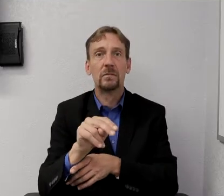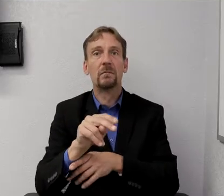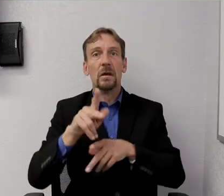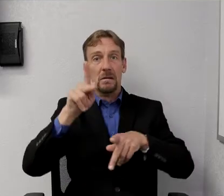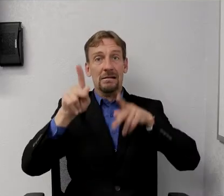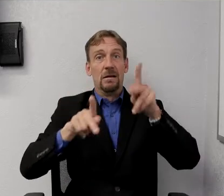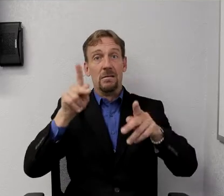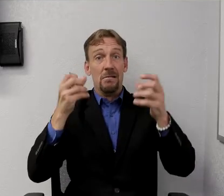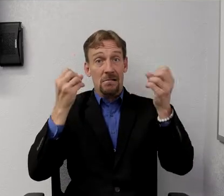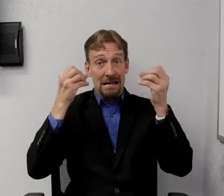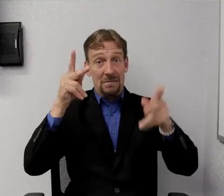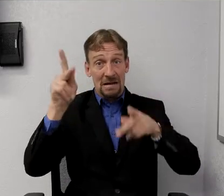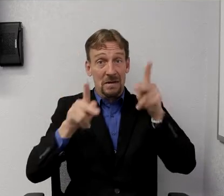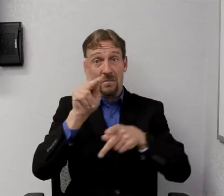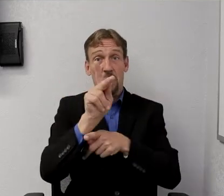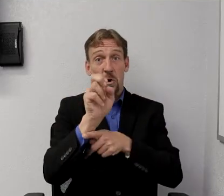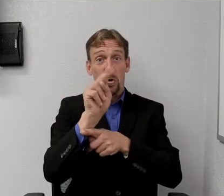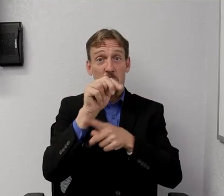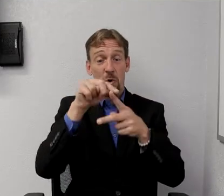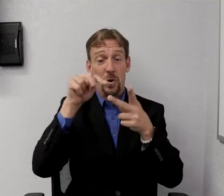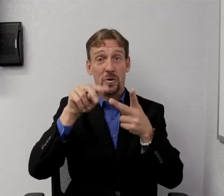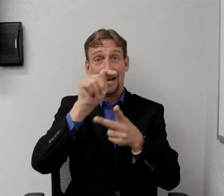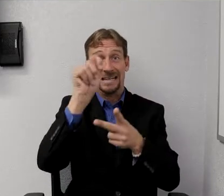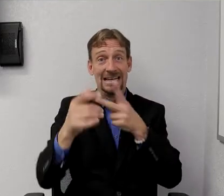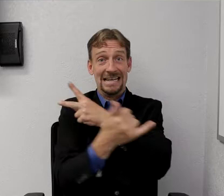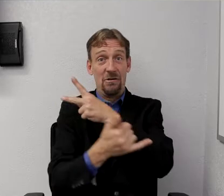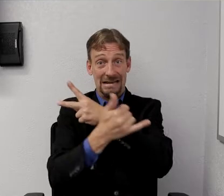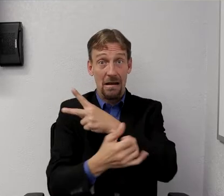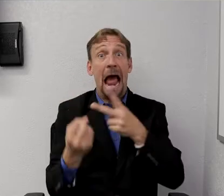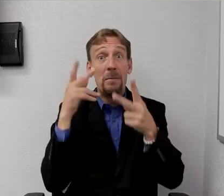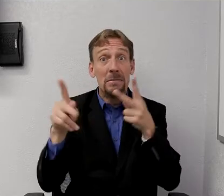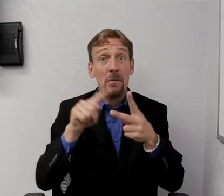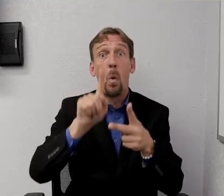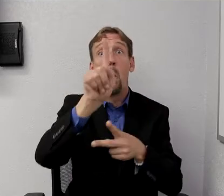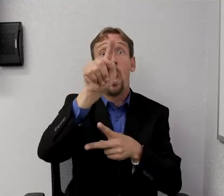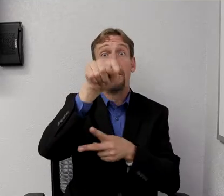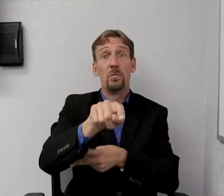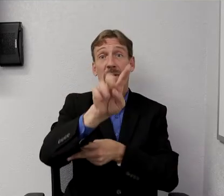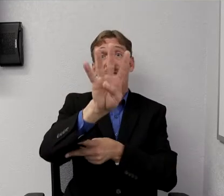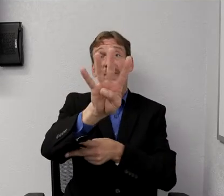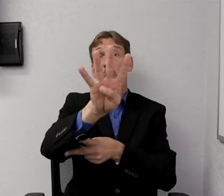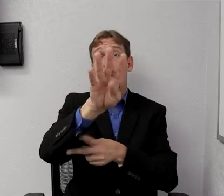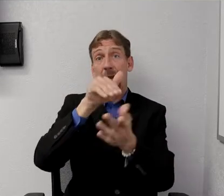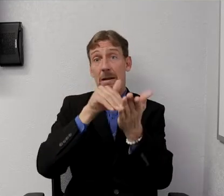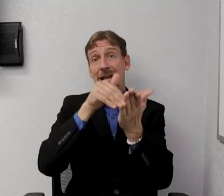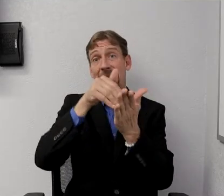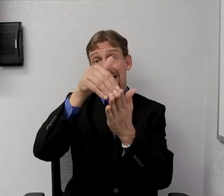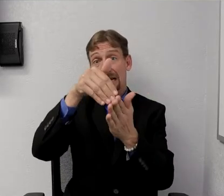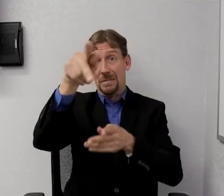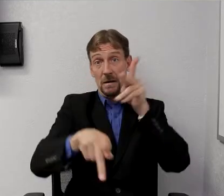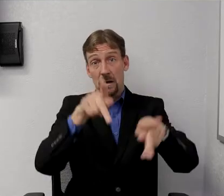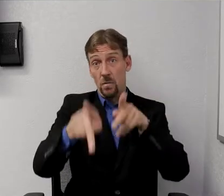the two counties, Kern and Tulare, is 1.4 million. And